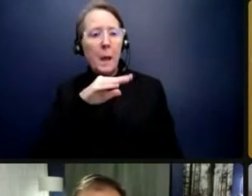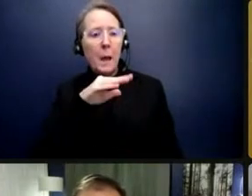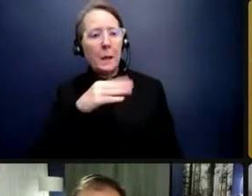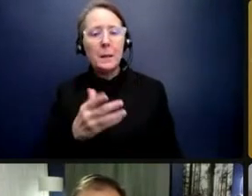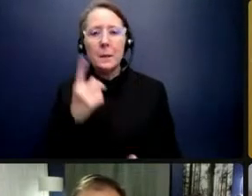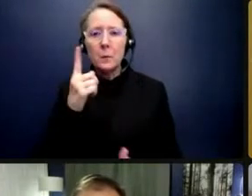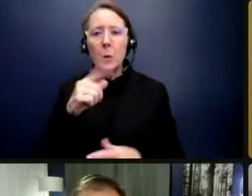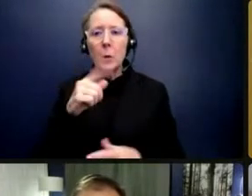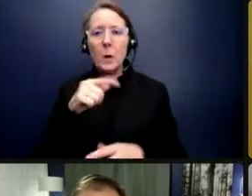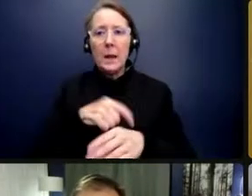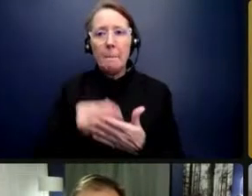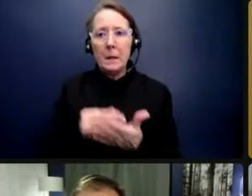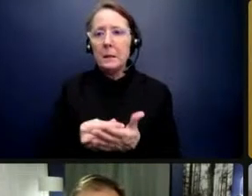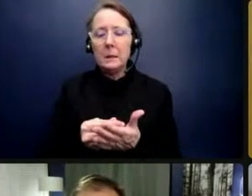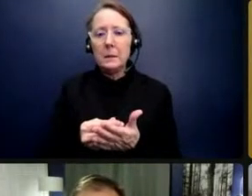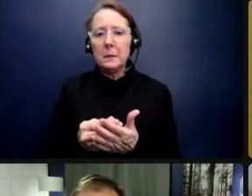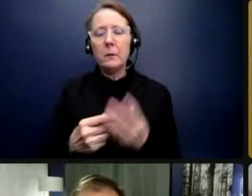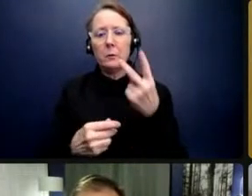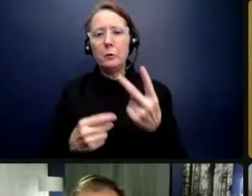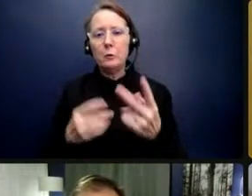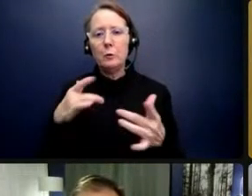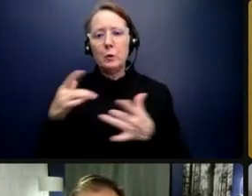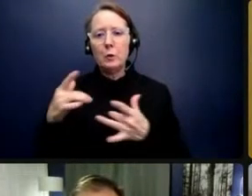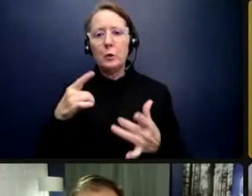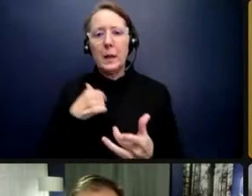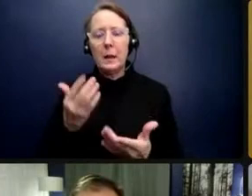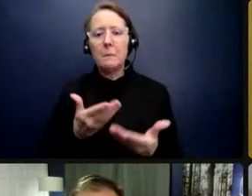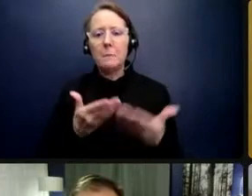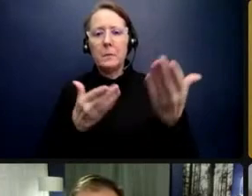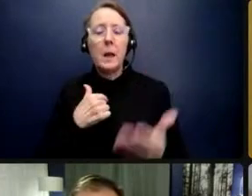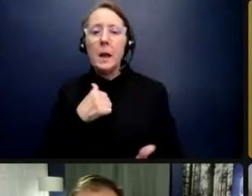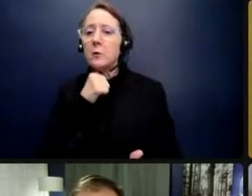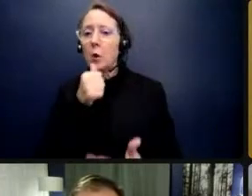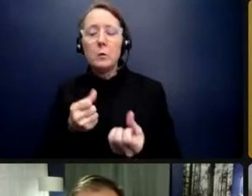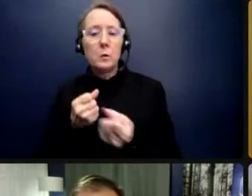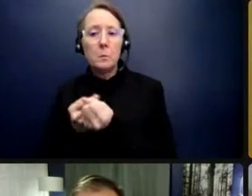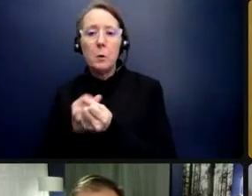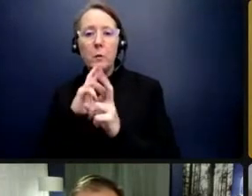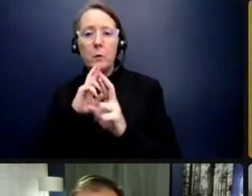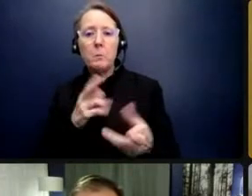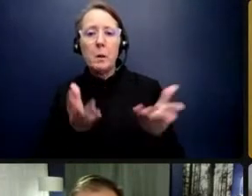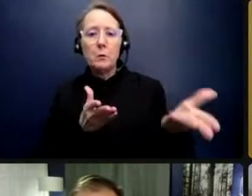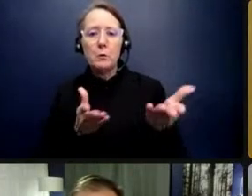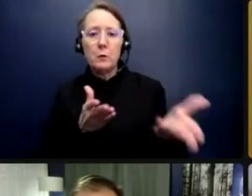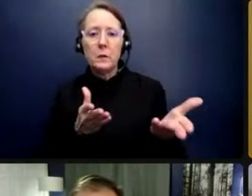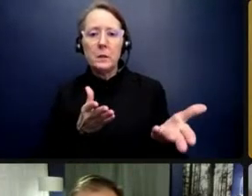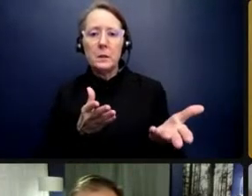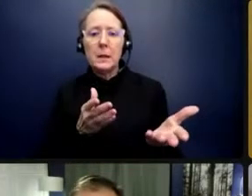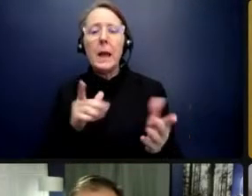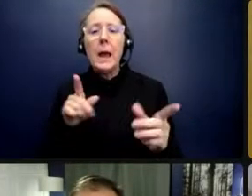funds. So those are the two concerns I raise. I'm not in favor of the response services as drafted.